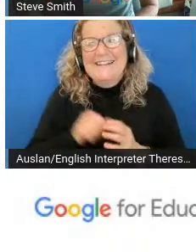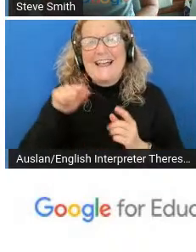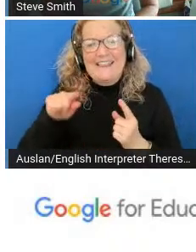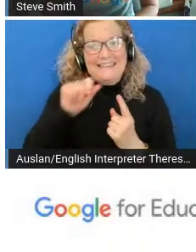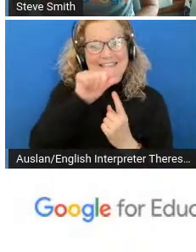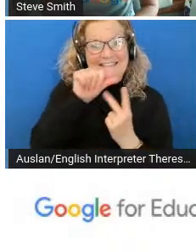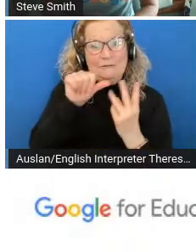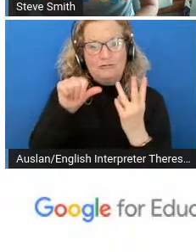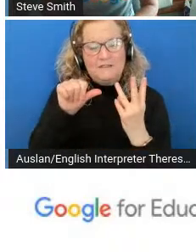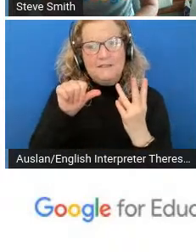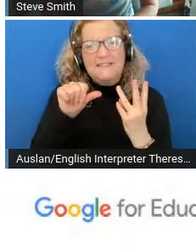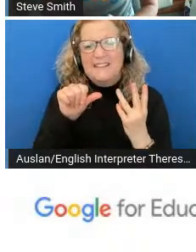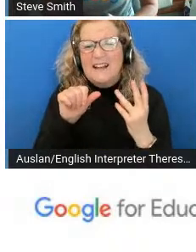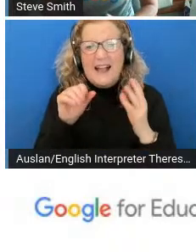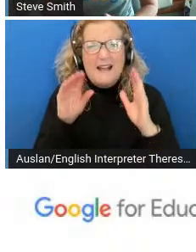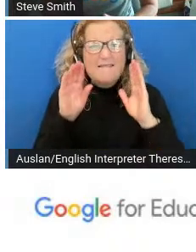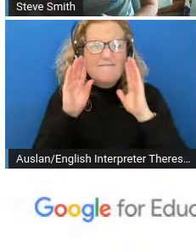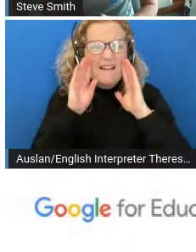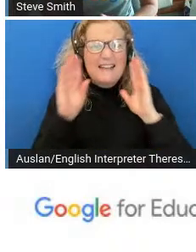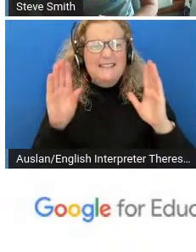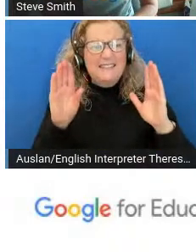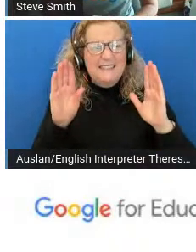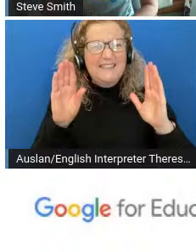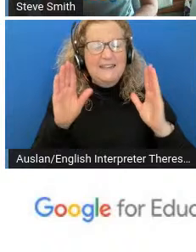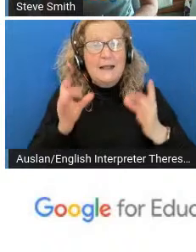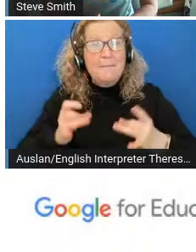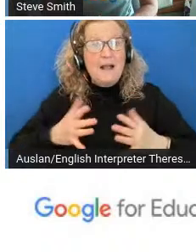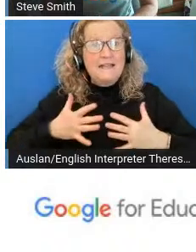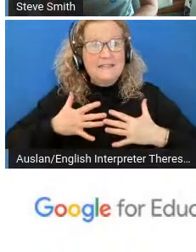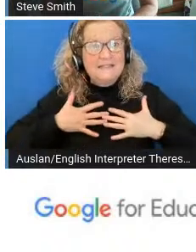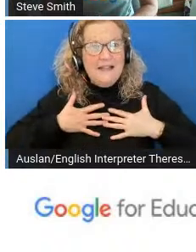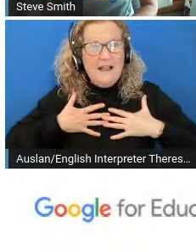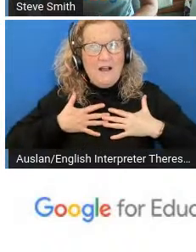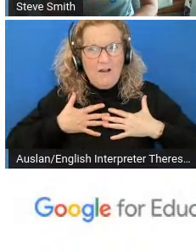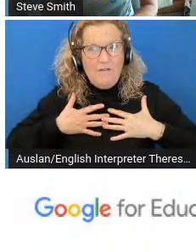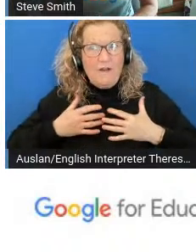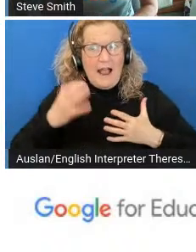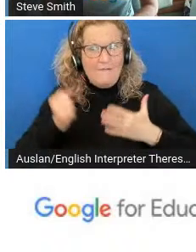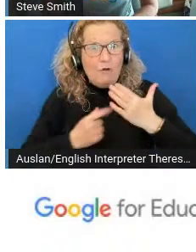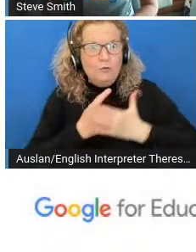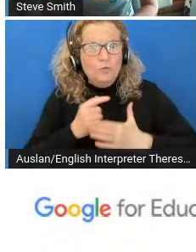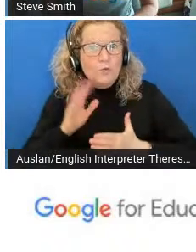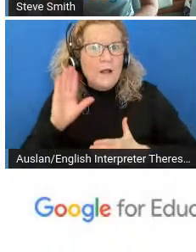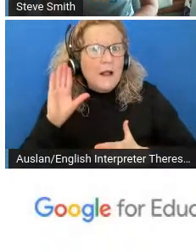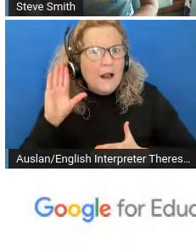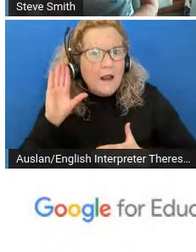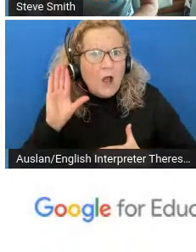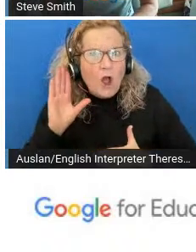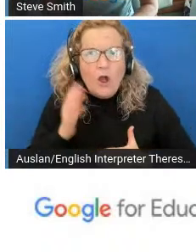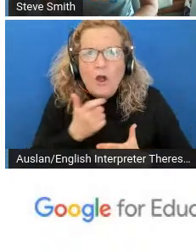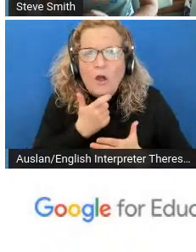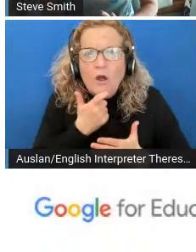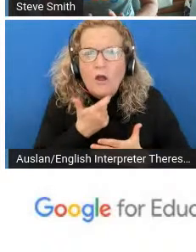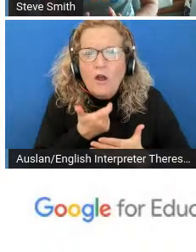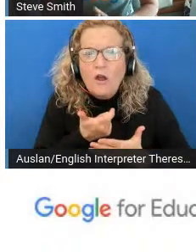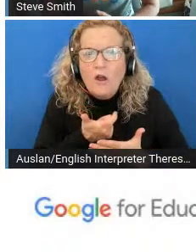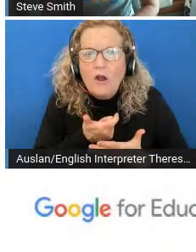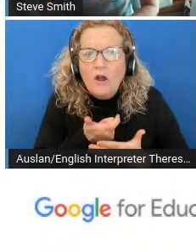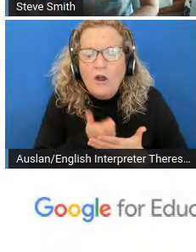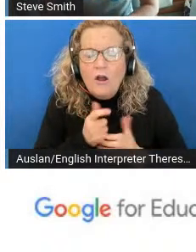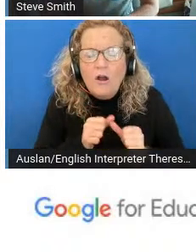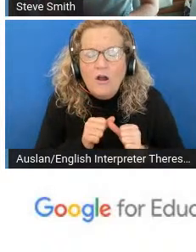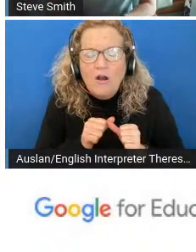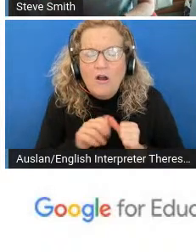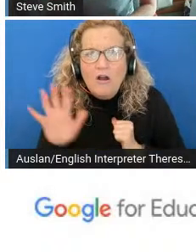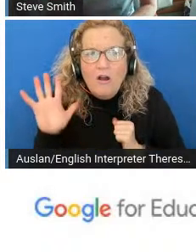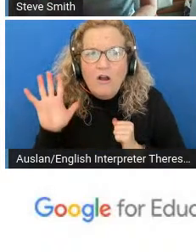amazing, and I've found myself kind of backstage just got a mouth open listening, going, oh my goodness, this is so good. So good. So thank you all. I thought that was like